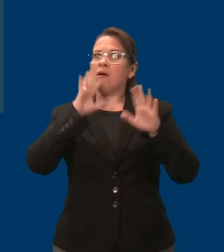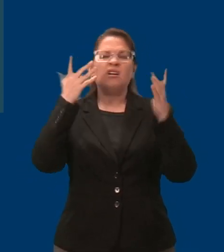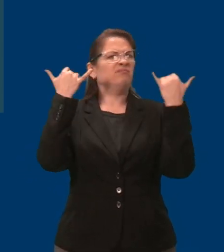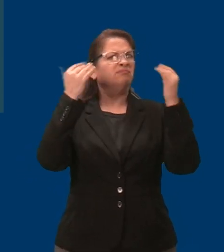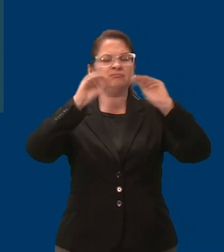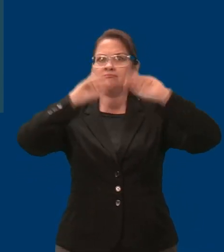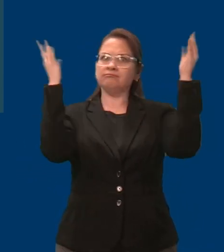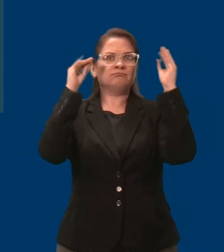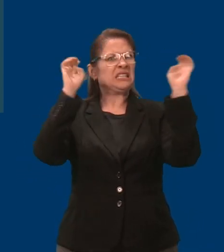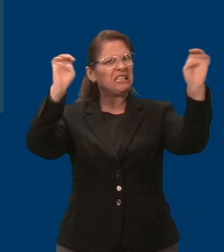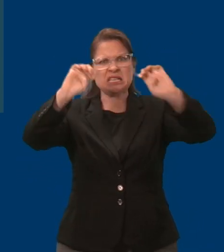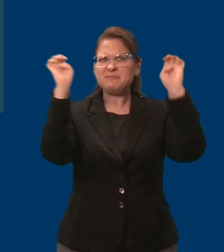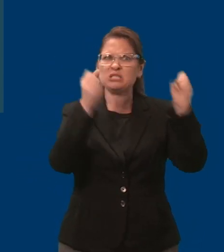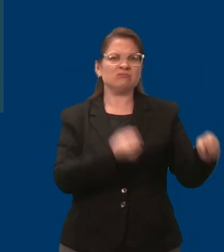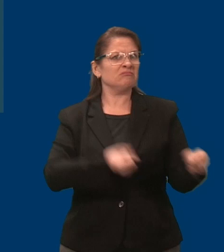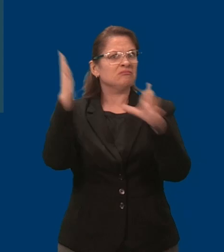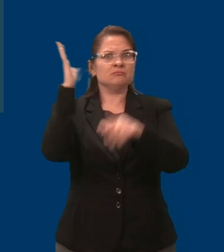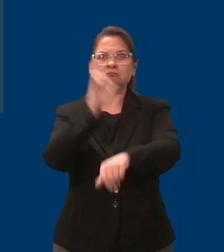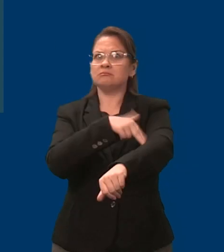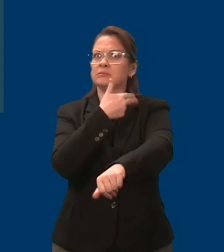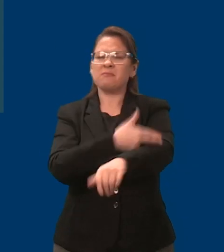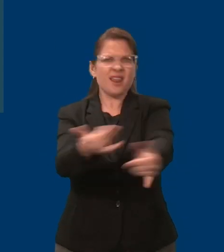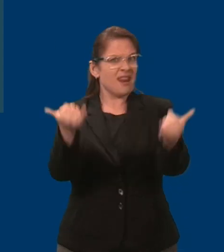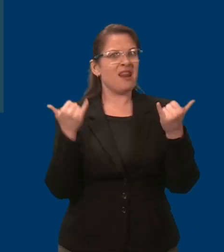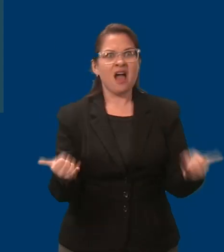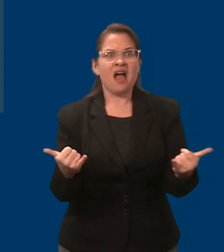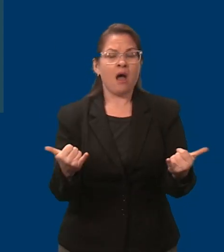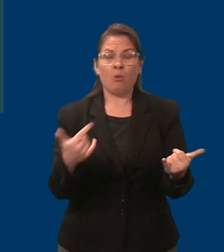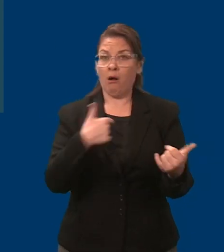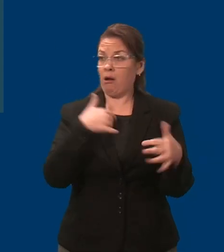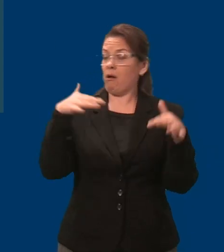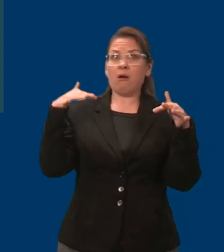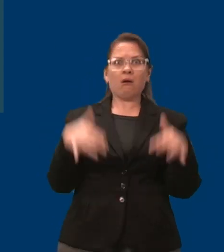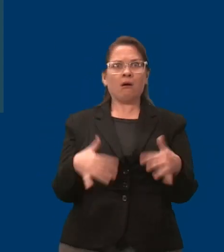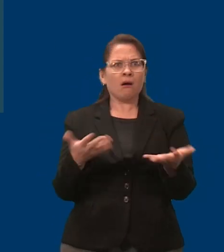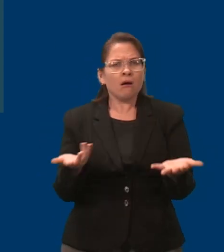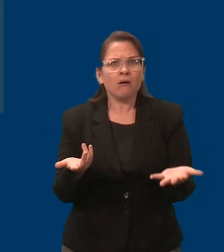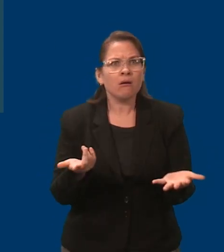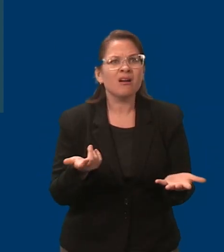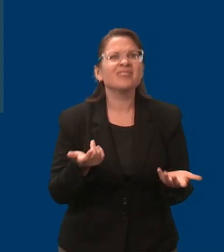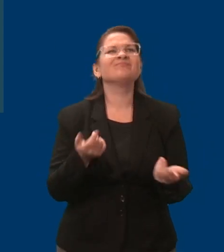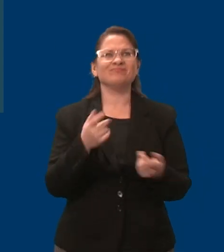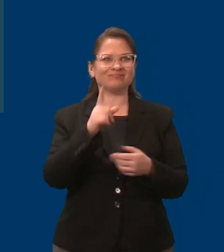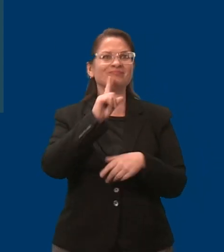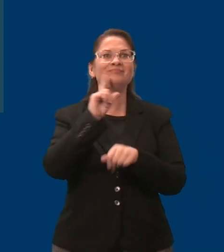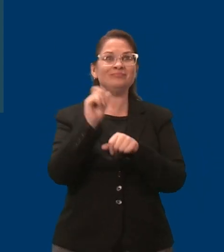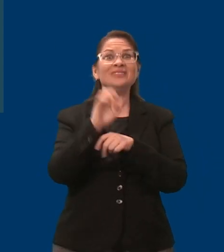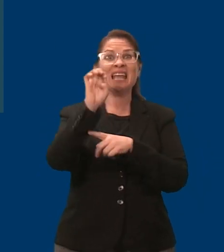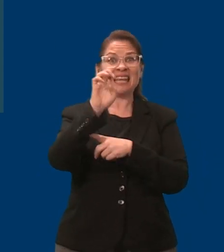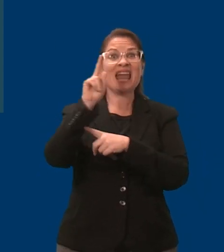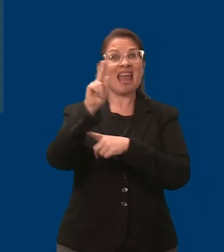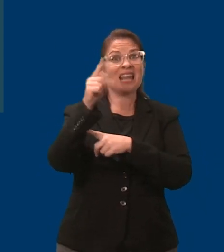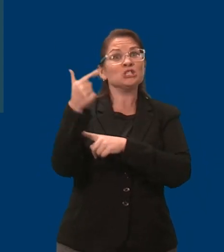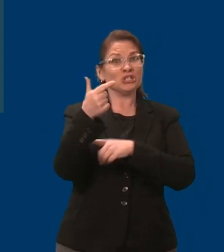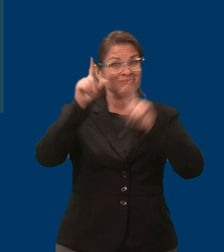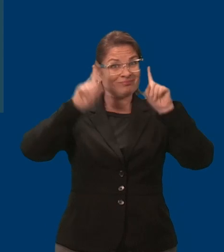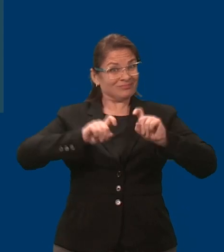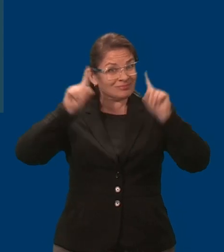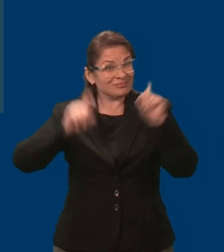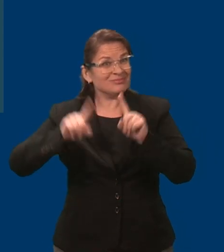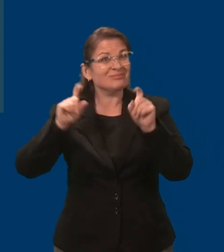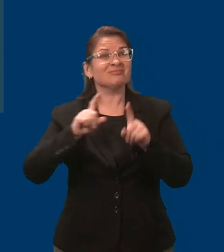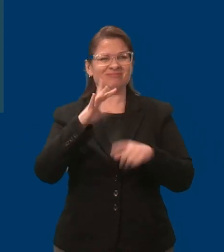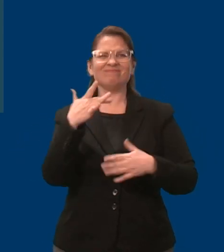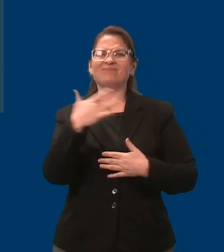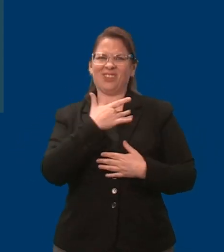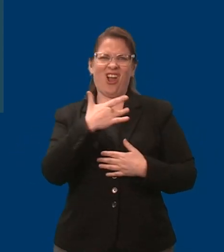hospital. When we got to the hospital, they did an EKG and saw that Leo's was in heart failure. Pompe disease causes the glycogen that cannot be